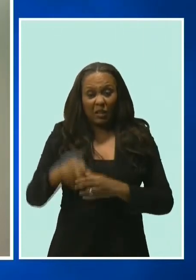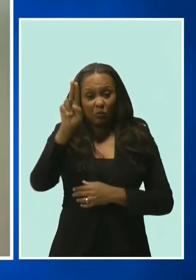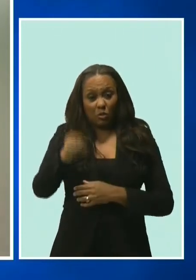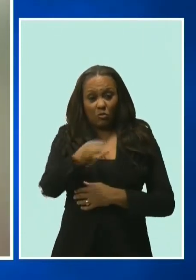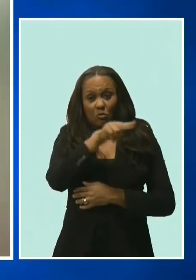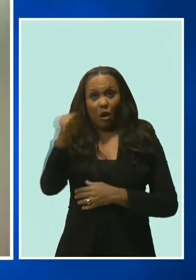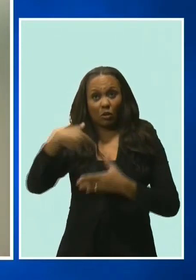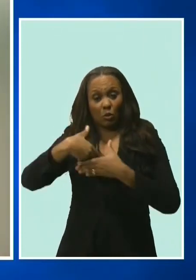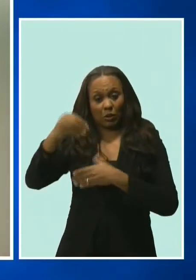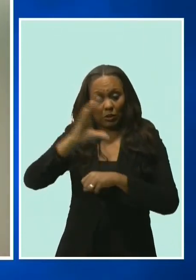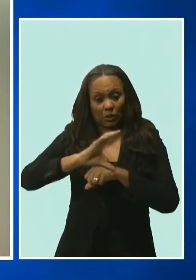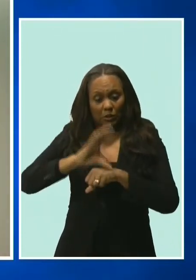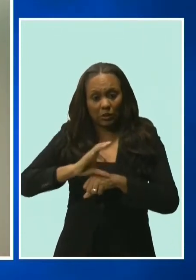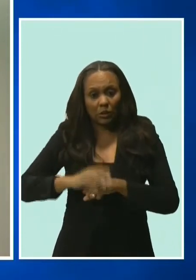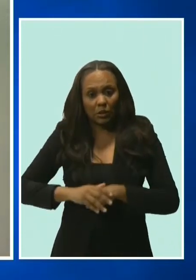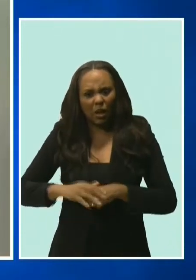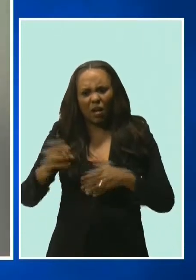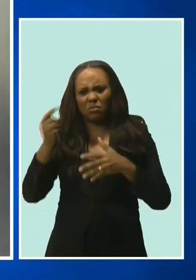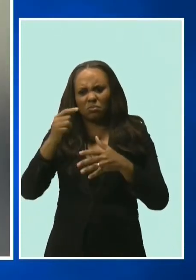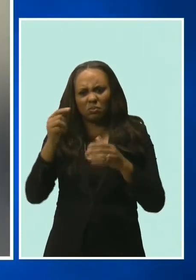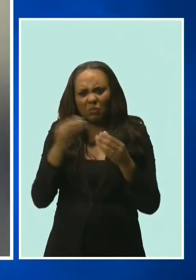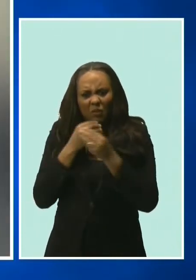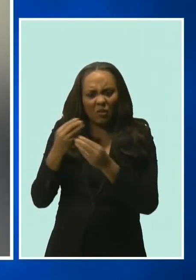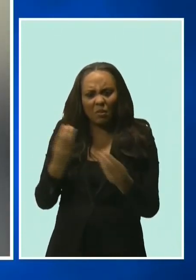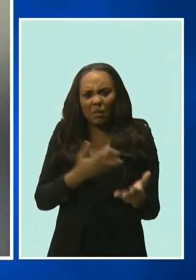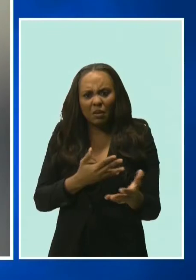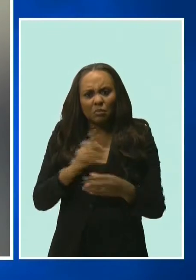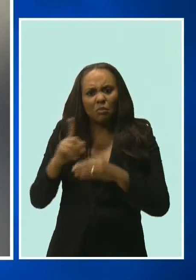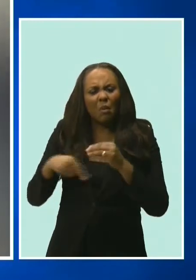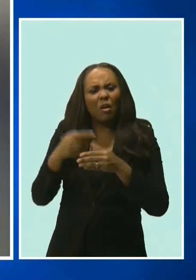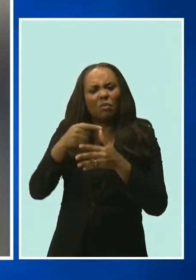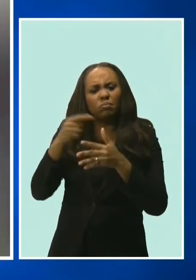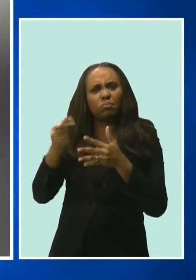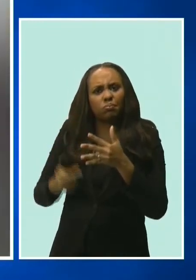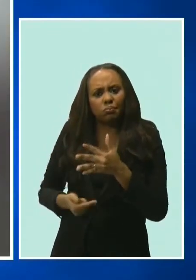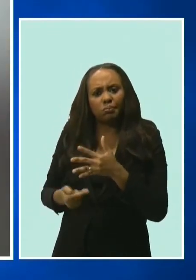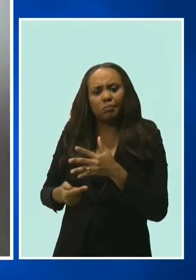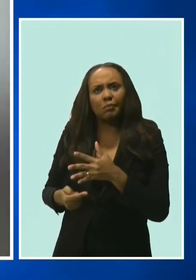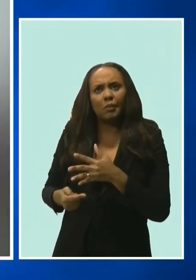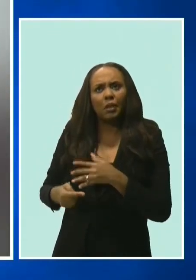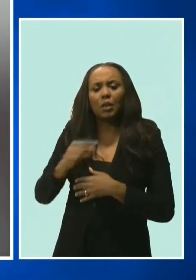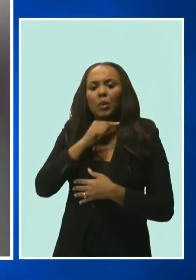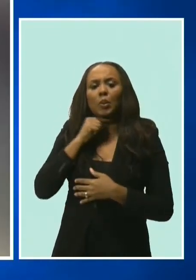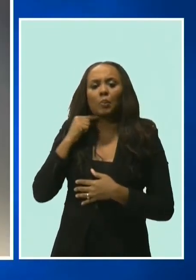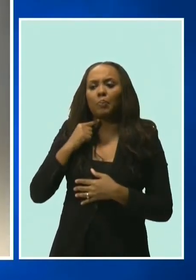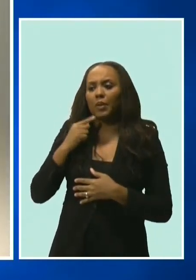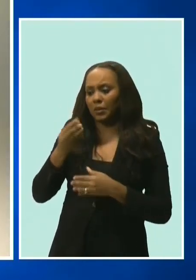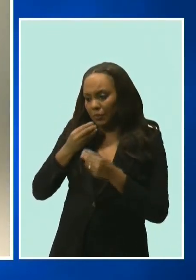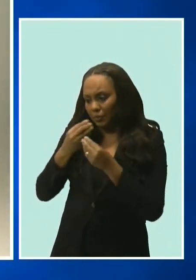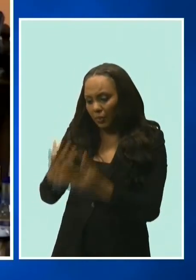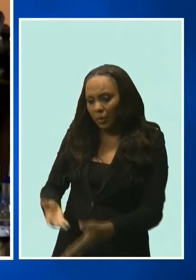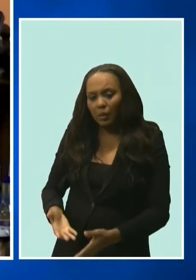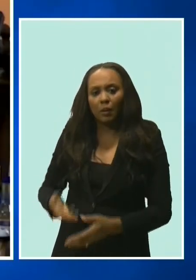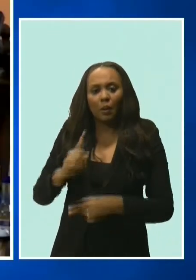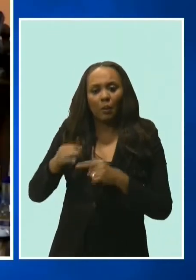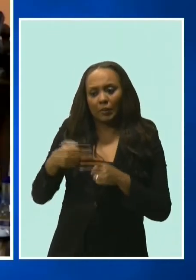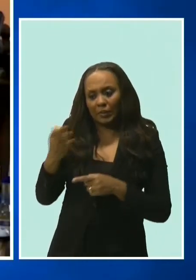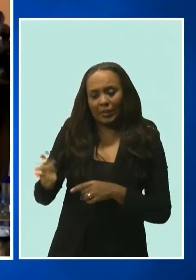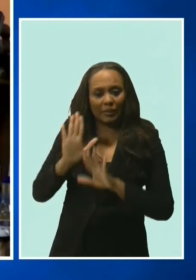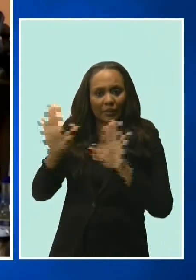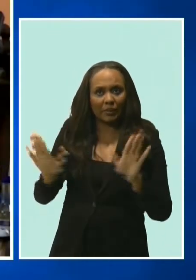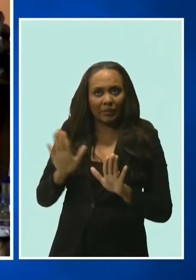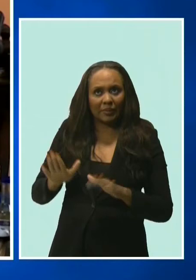getting their business back off the ground. So that is where our concentration is at the moment. So as it relates to new loans, we aren't doing